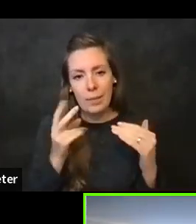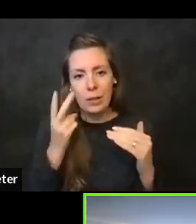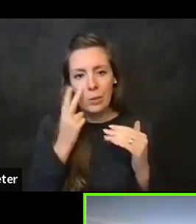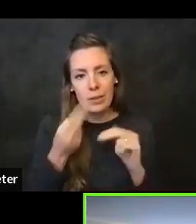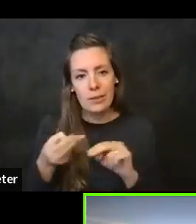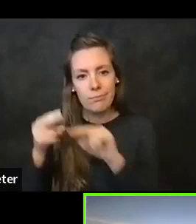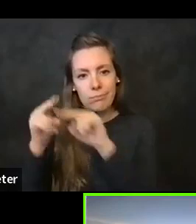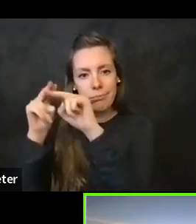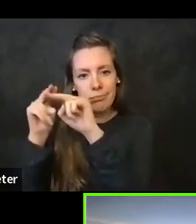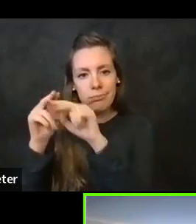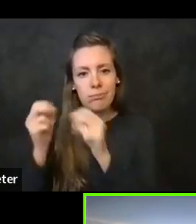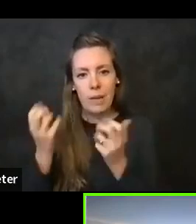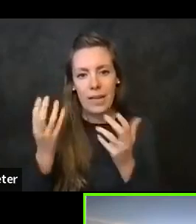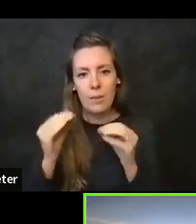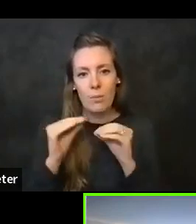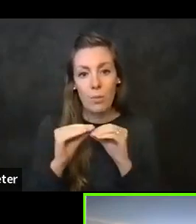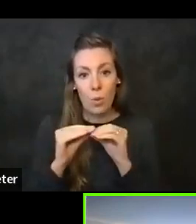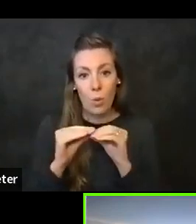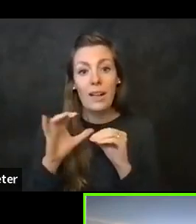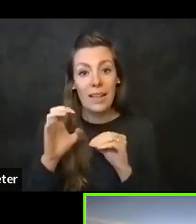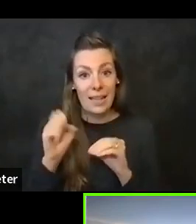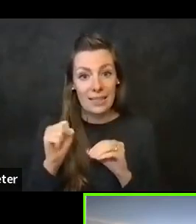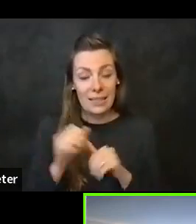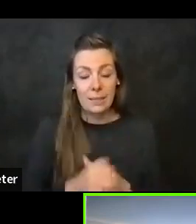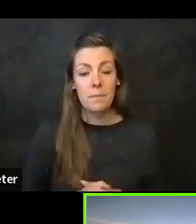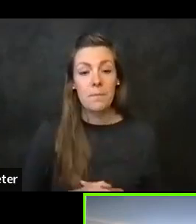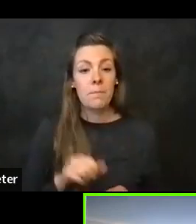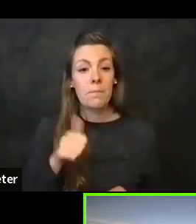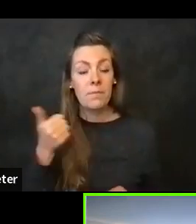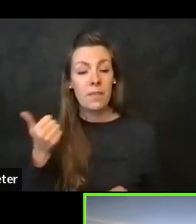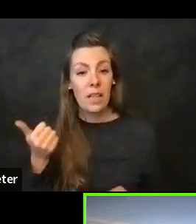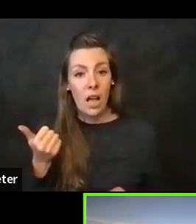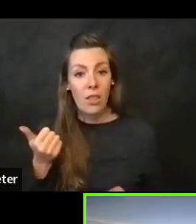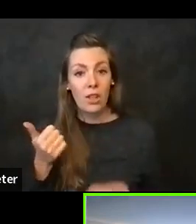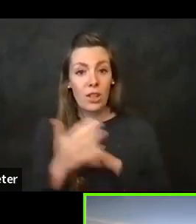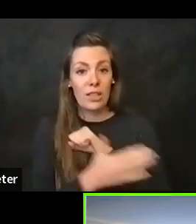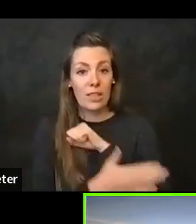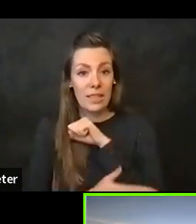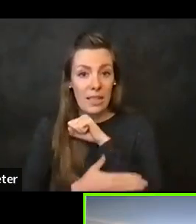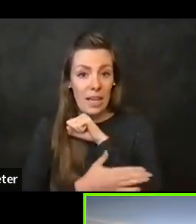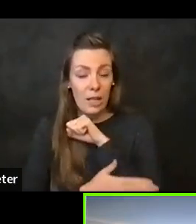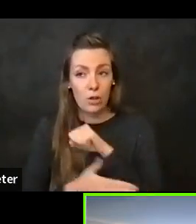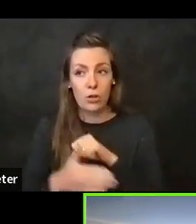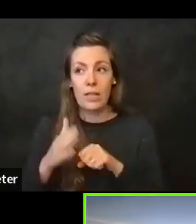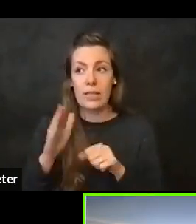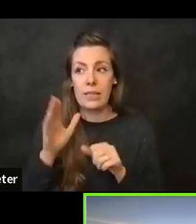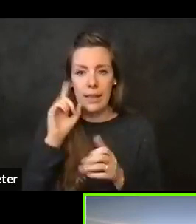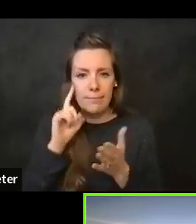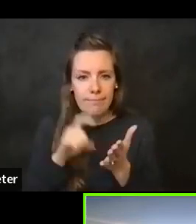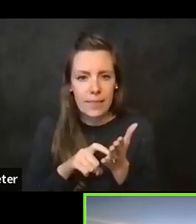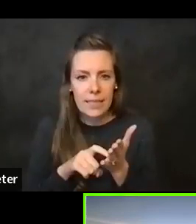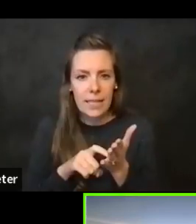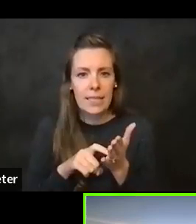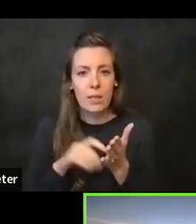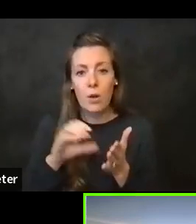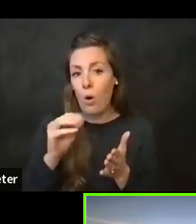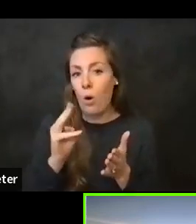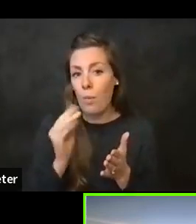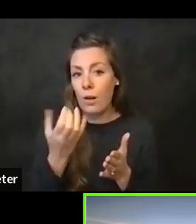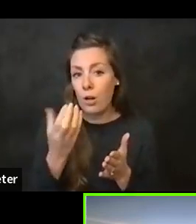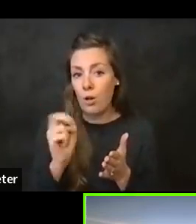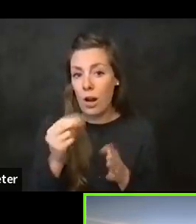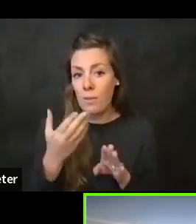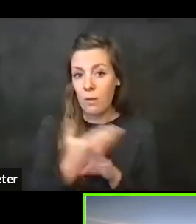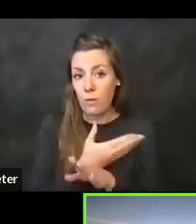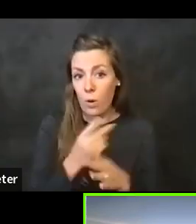cases. Indications from other countries that detected their Omicron variant before it arrived here are that we